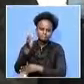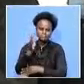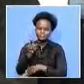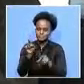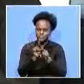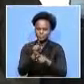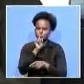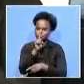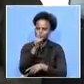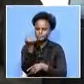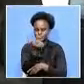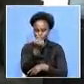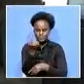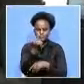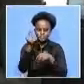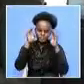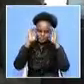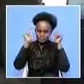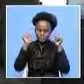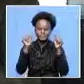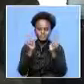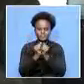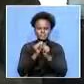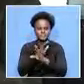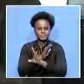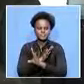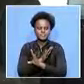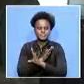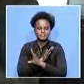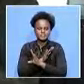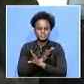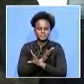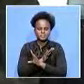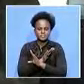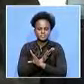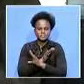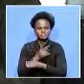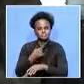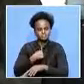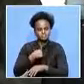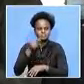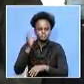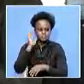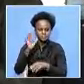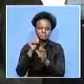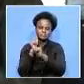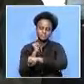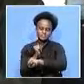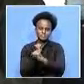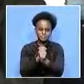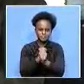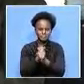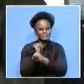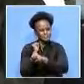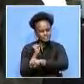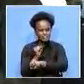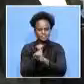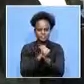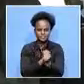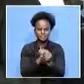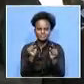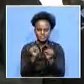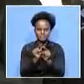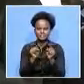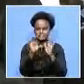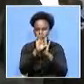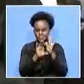true allegiance to the President and the Republic of Zambia, that I will preserve, protect, and defend